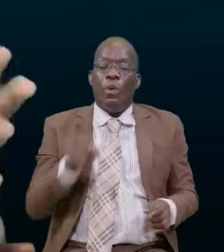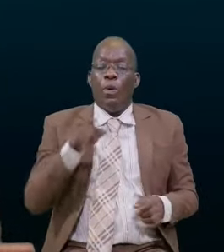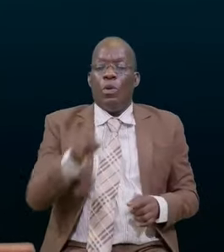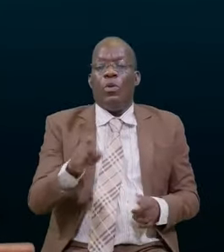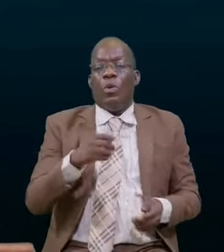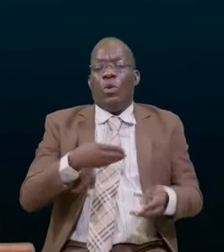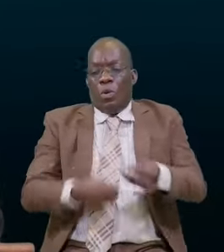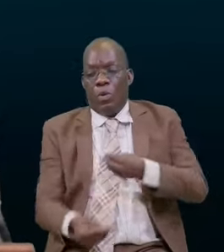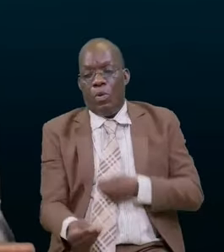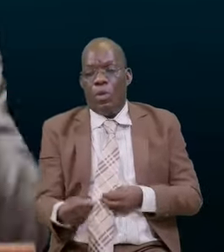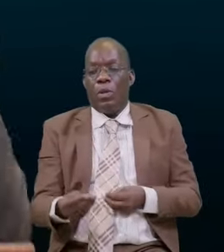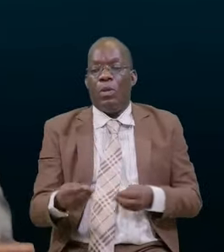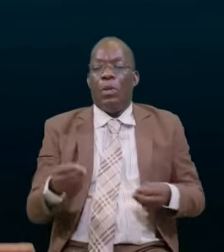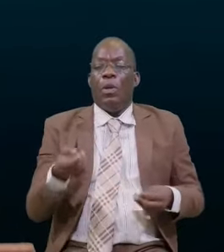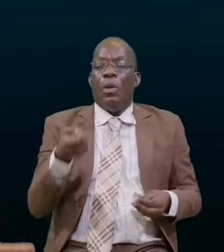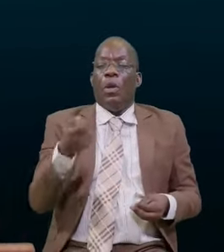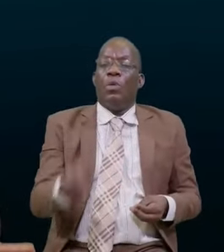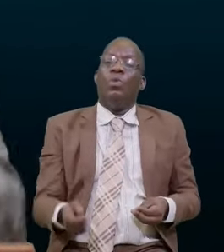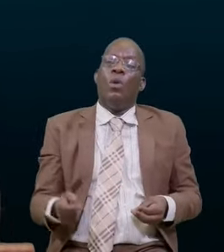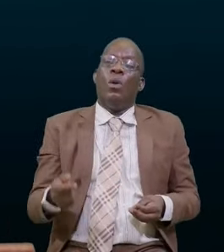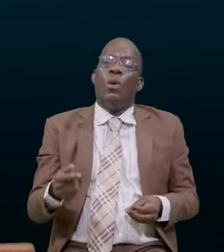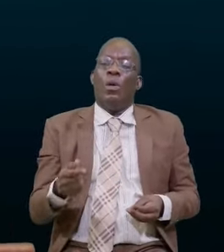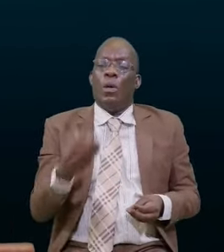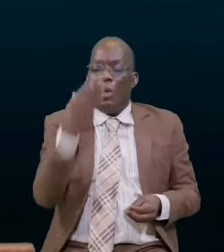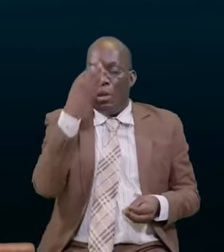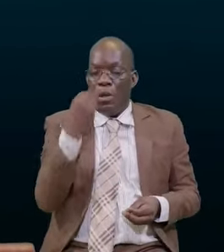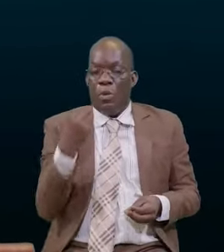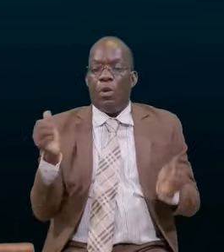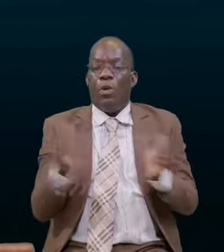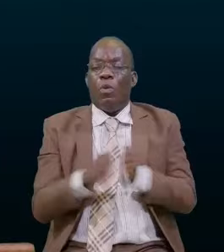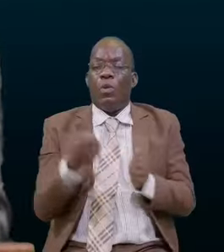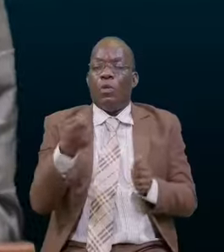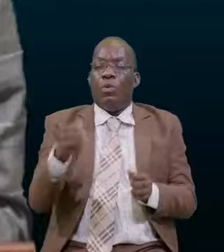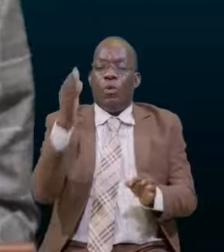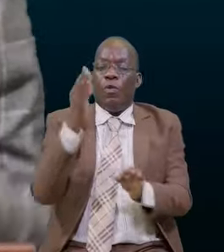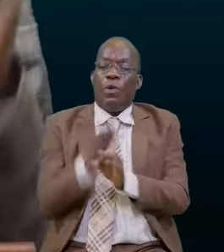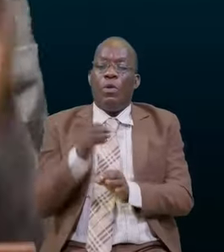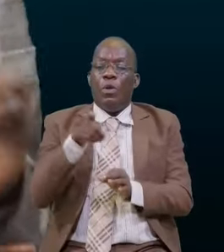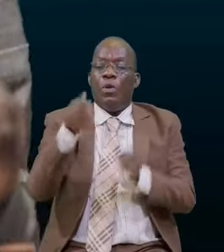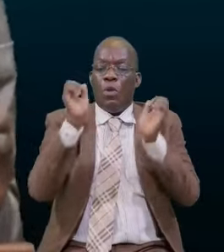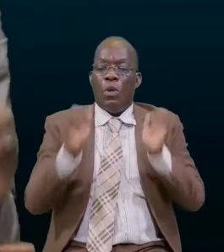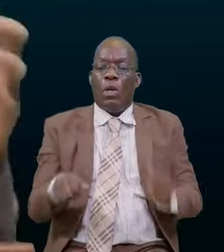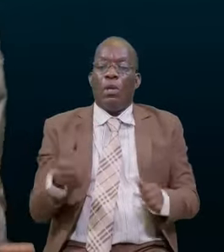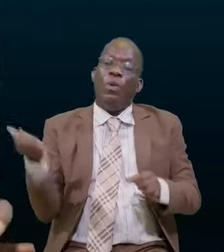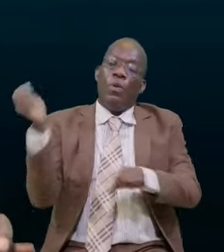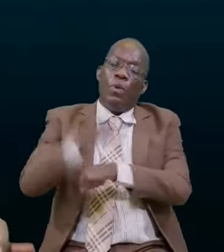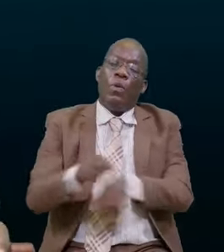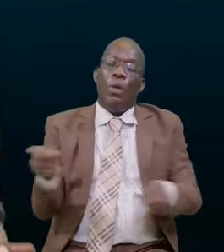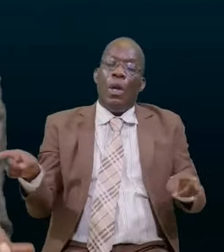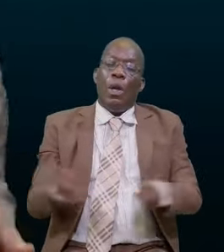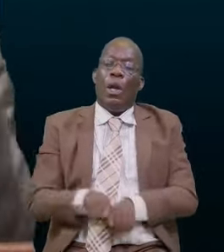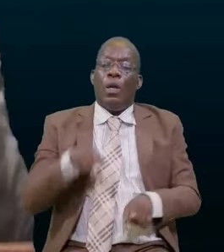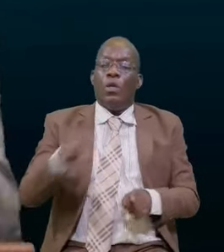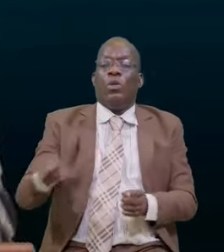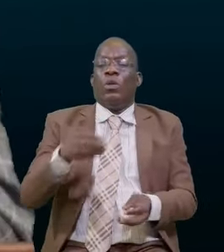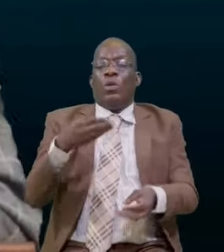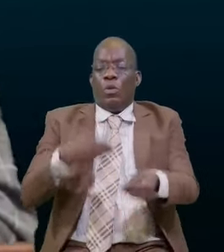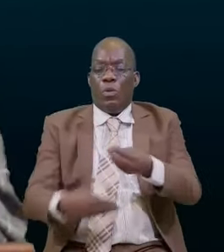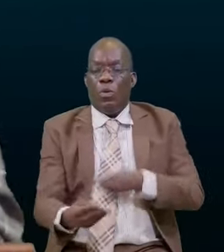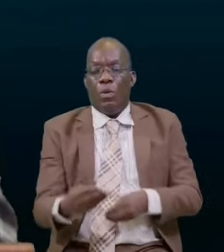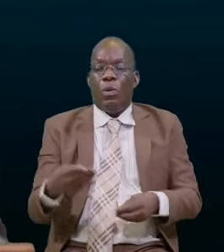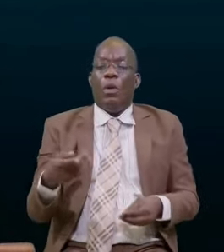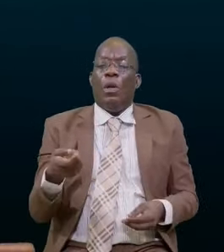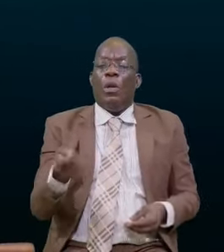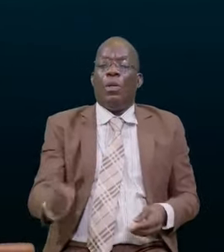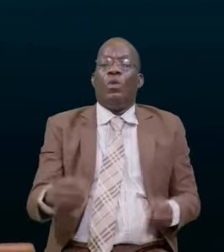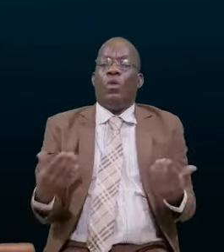little Slumber with little faith you can overcome as you replace the little fire of the tongue with a little through